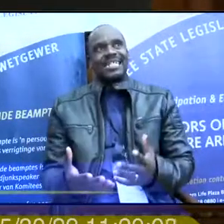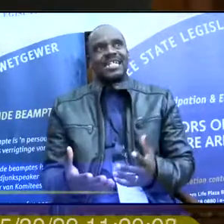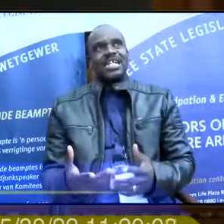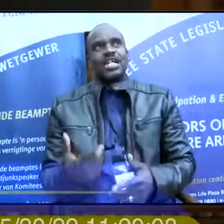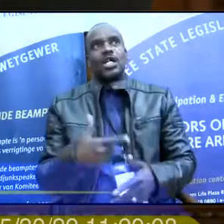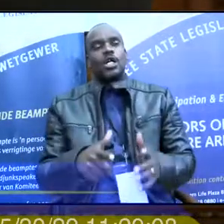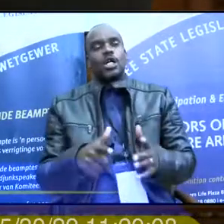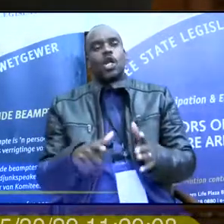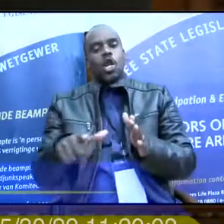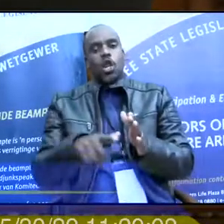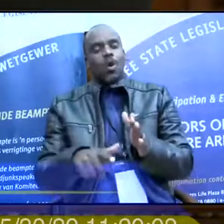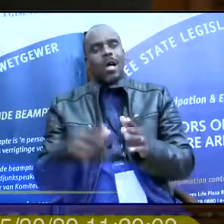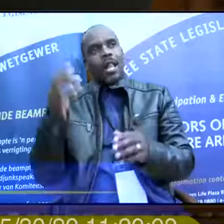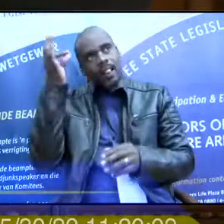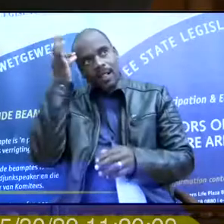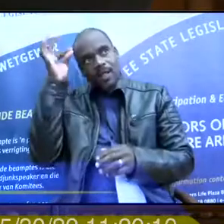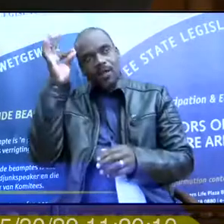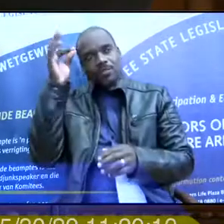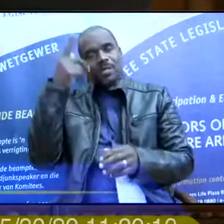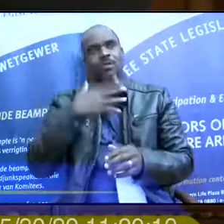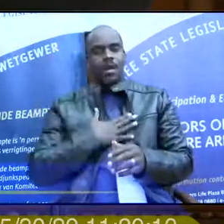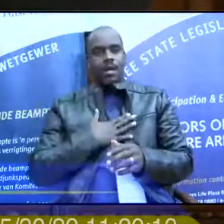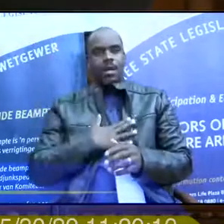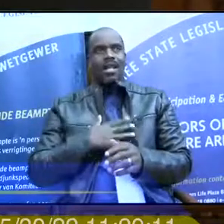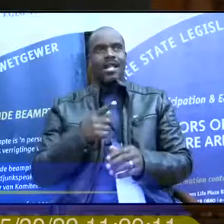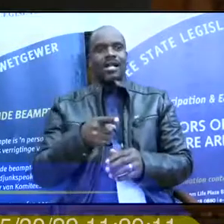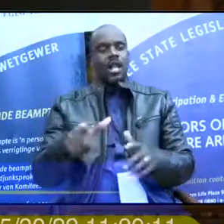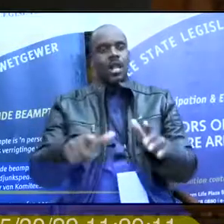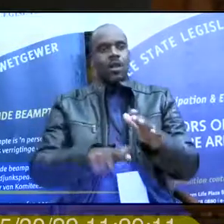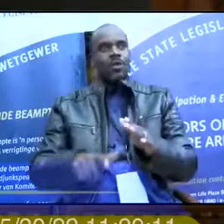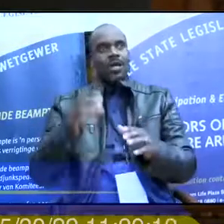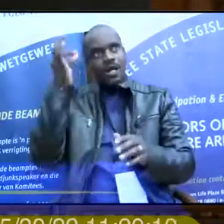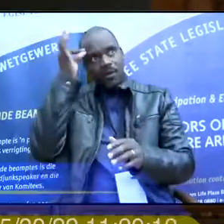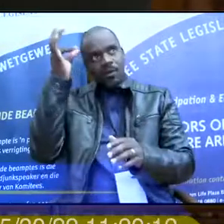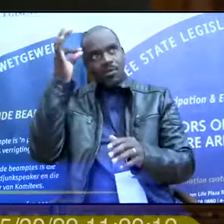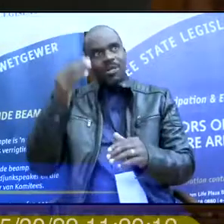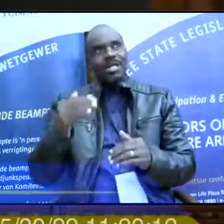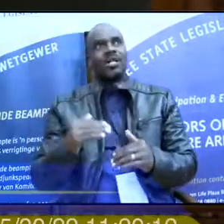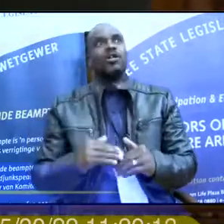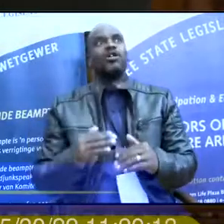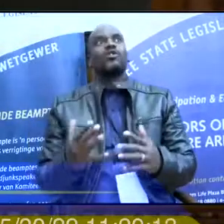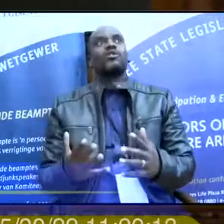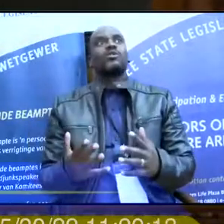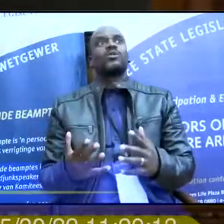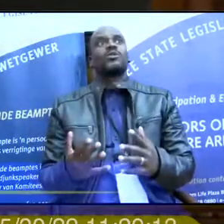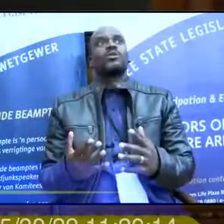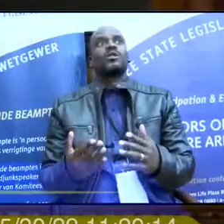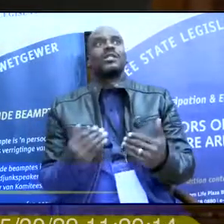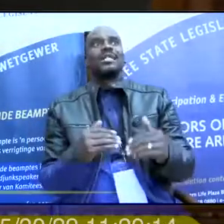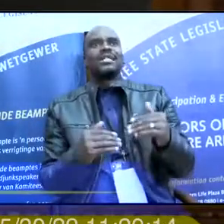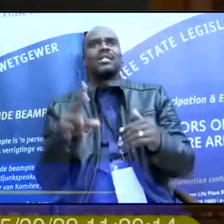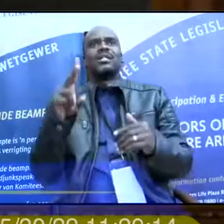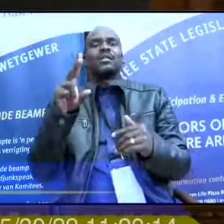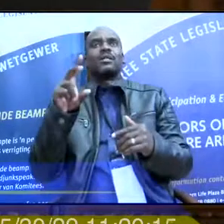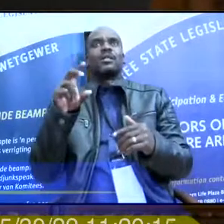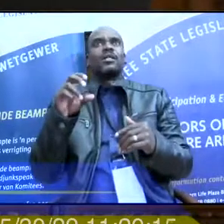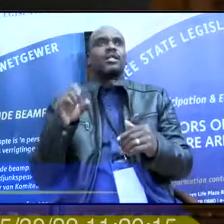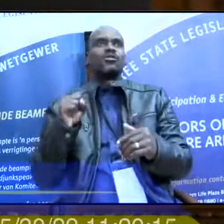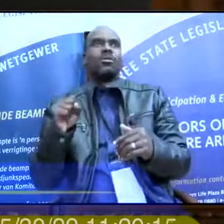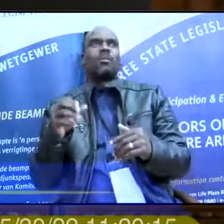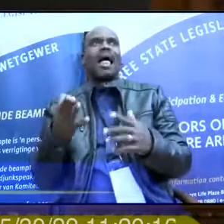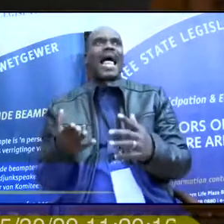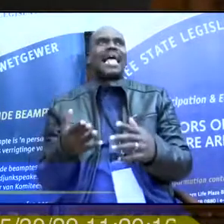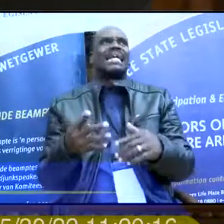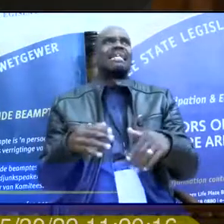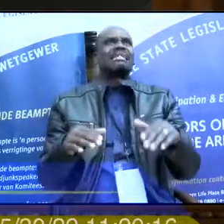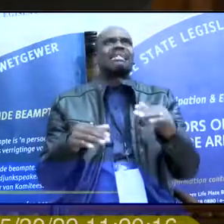local government we would like that local government also through their mig and conditional grants and other grants that they receive from